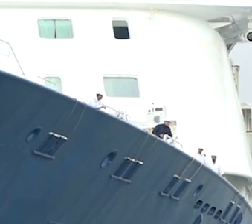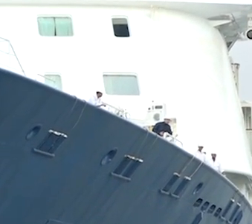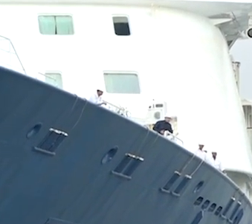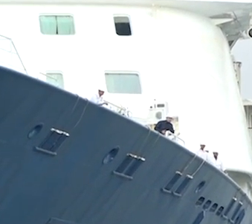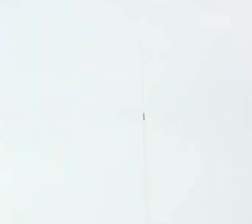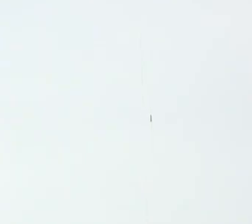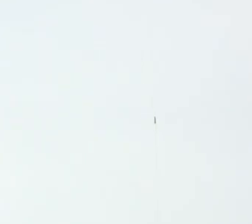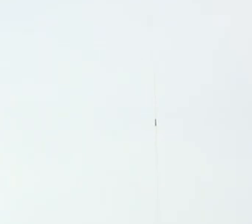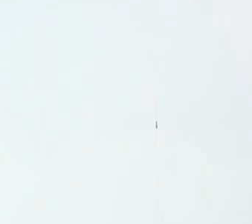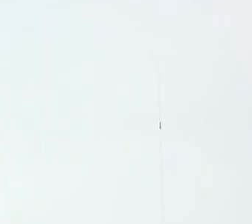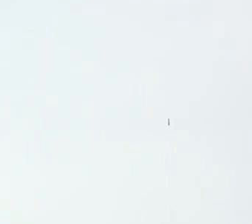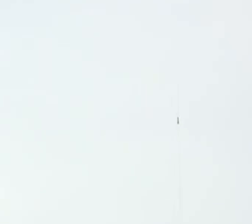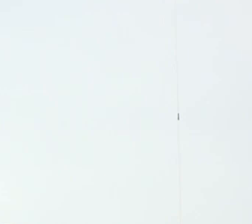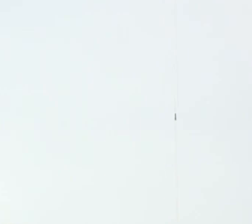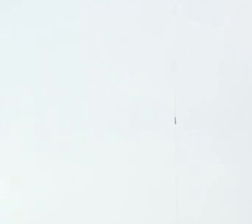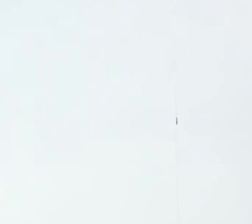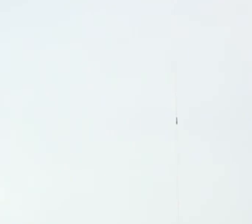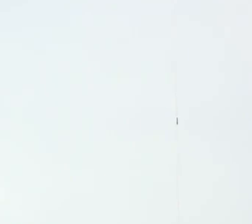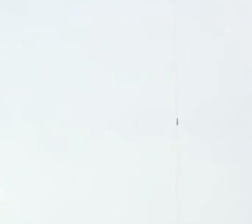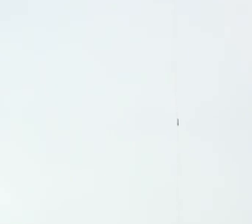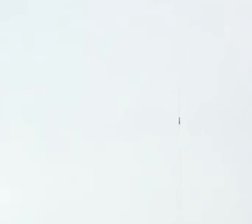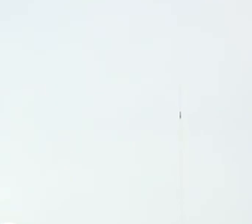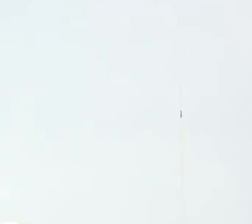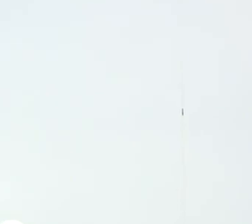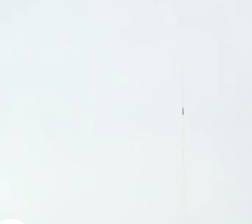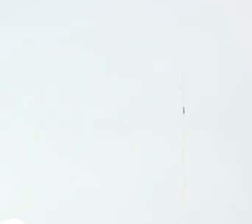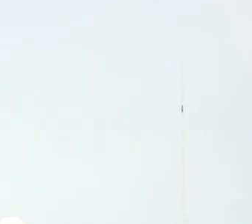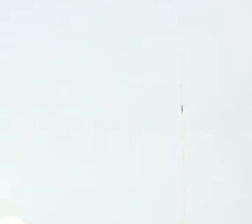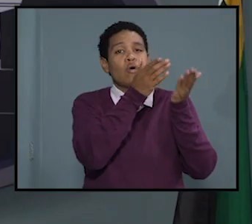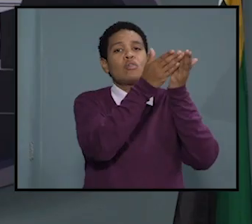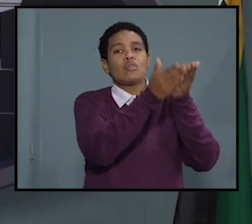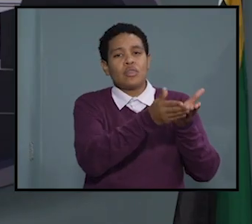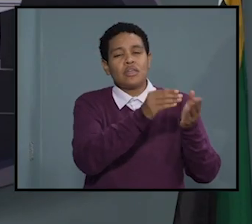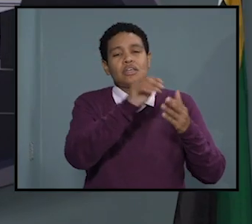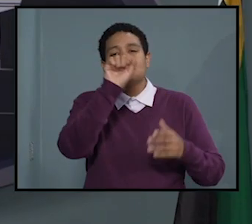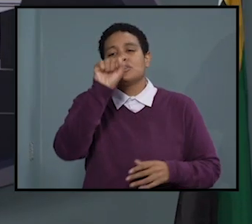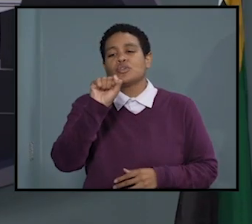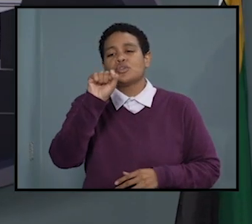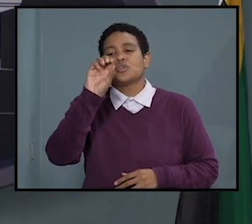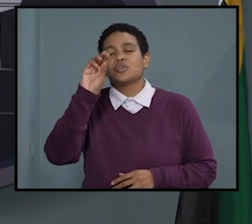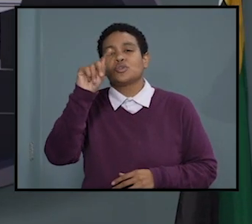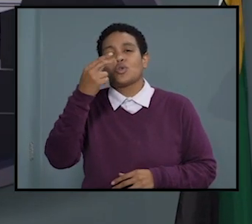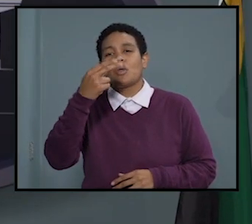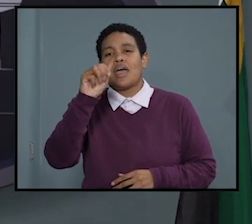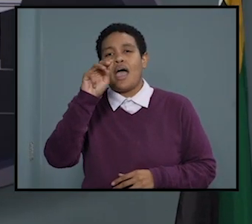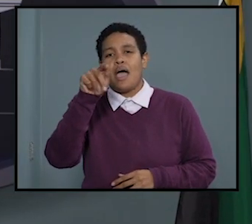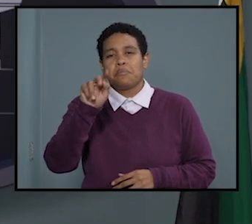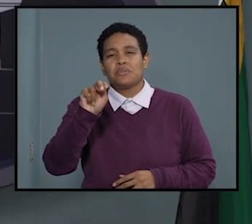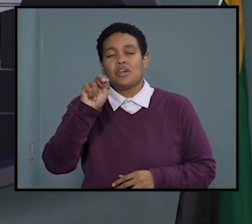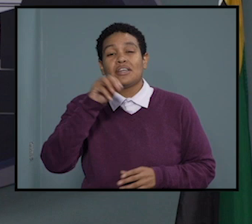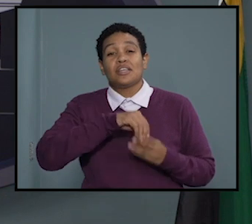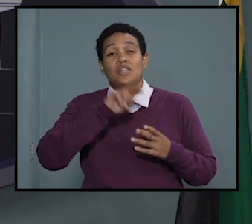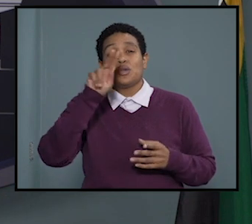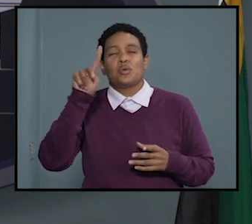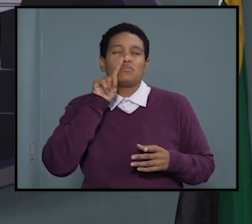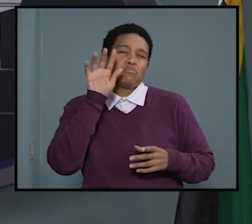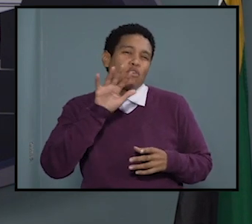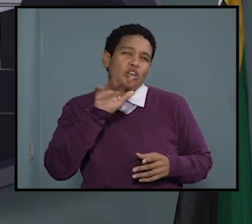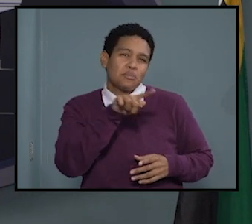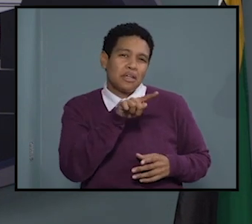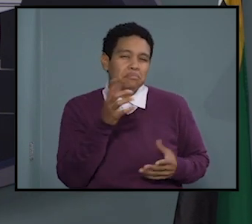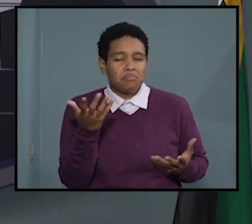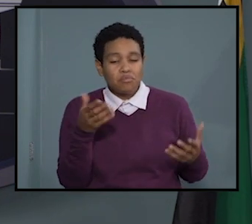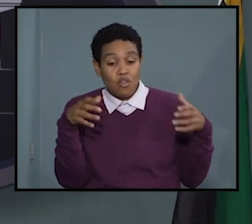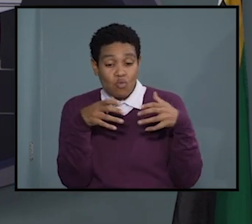2 who are now docked in Southampton in UK, along with approximately,